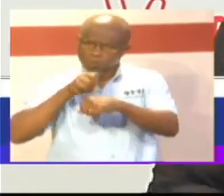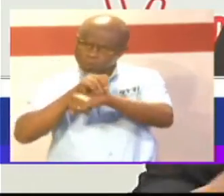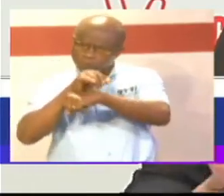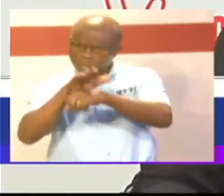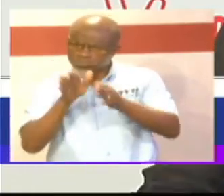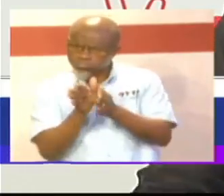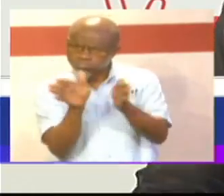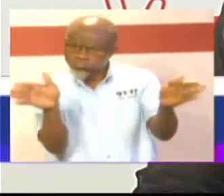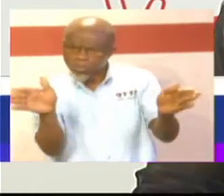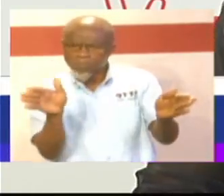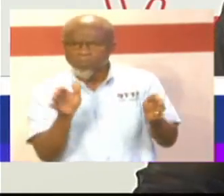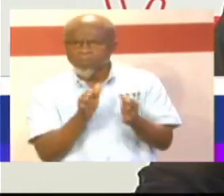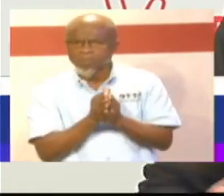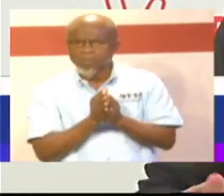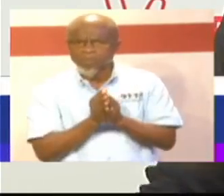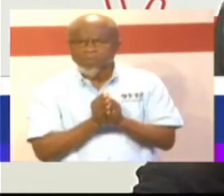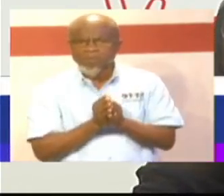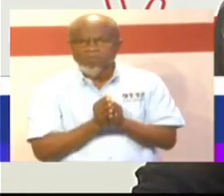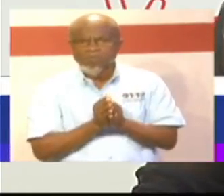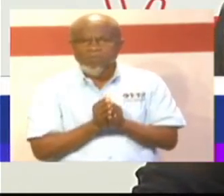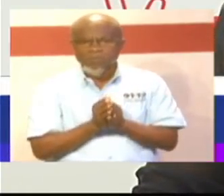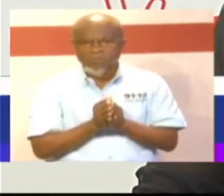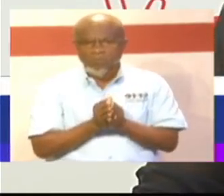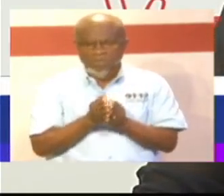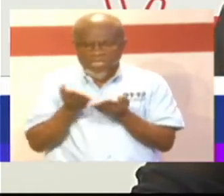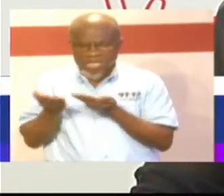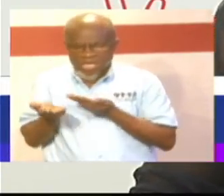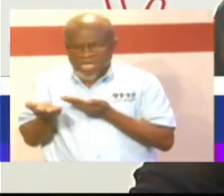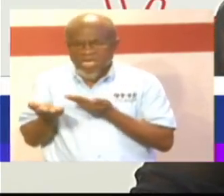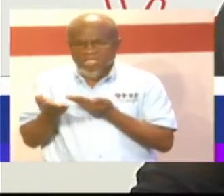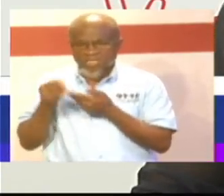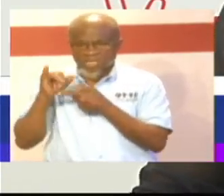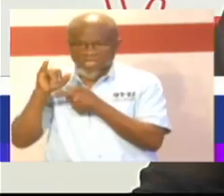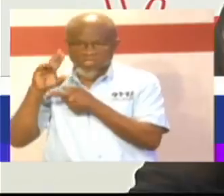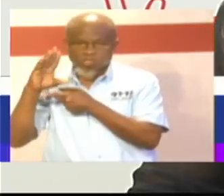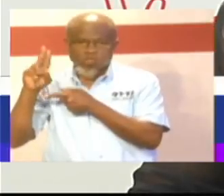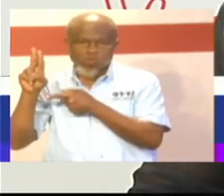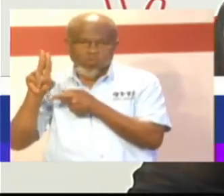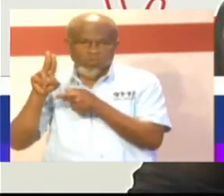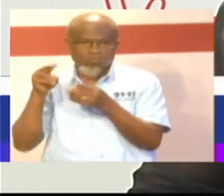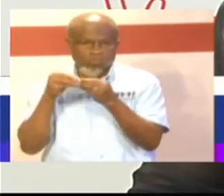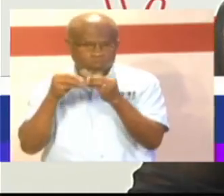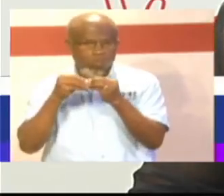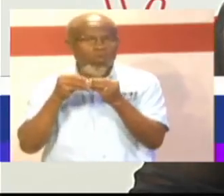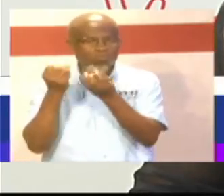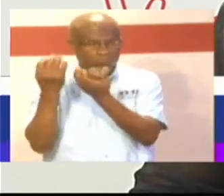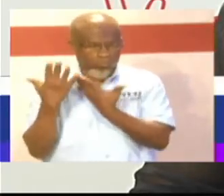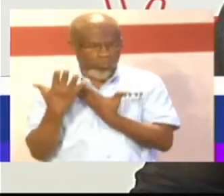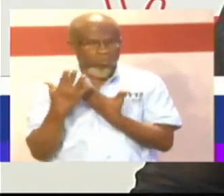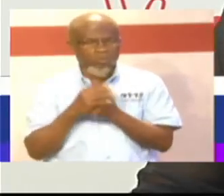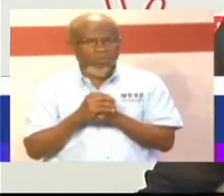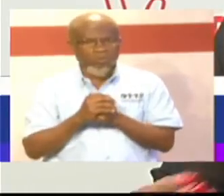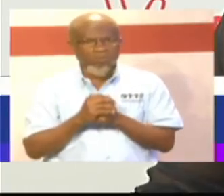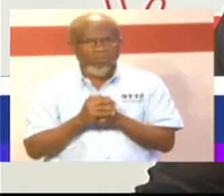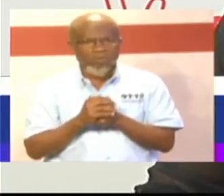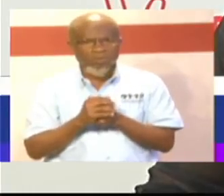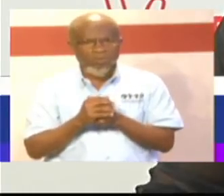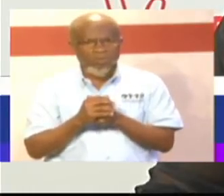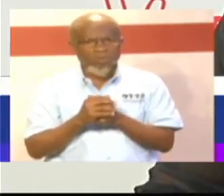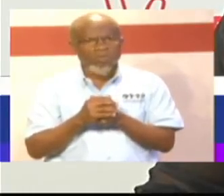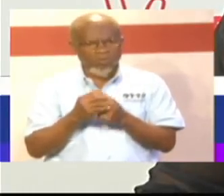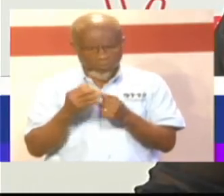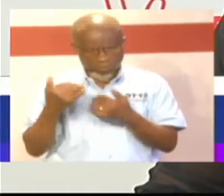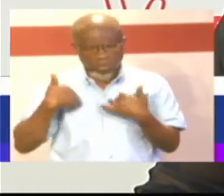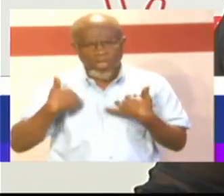and to just give some further information on the intensive care unit situation. Admission to the intensive care units is a dynamic